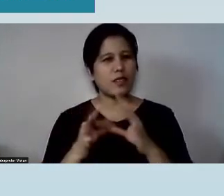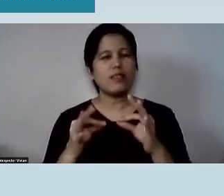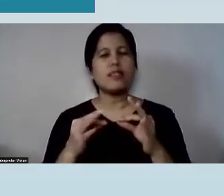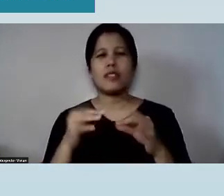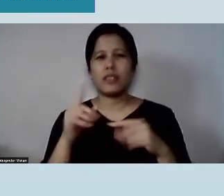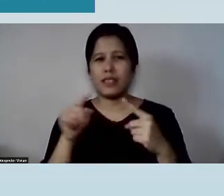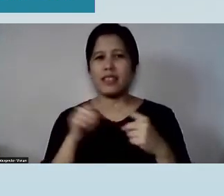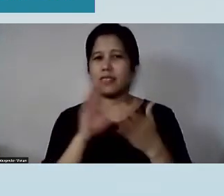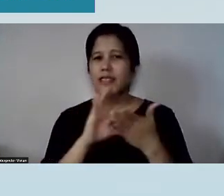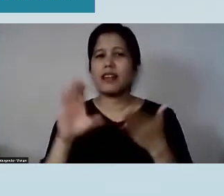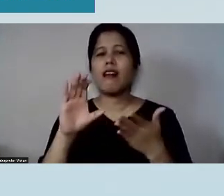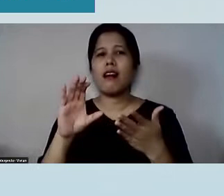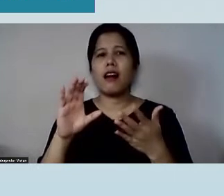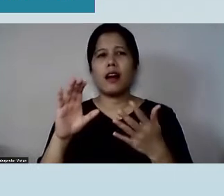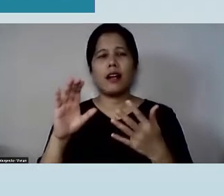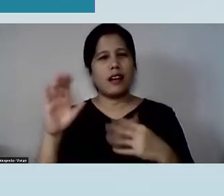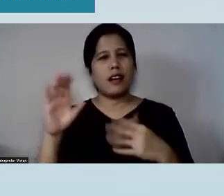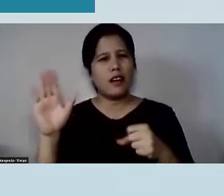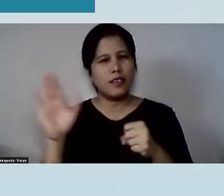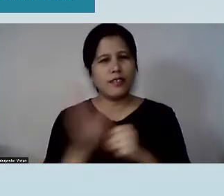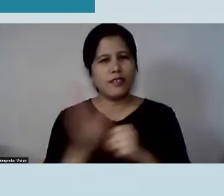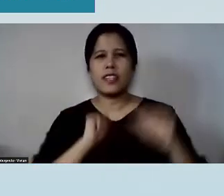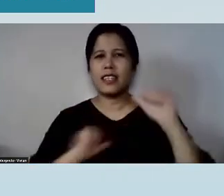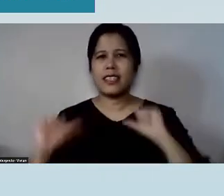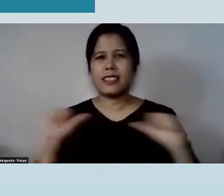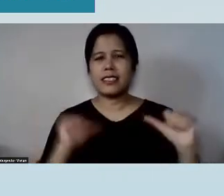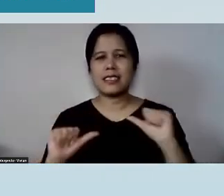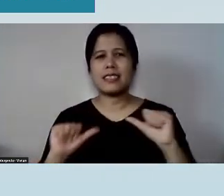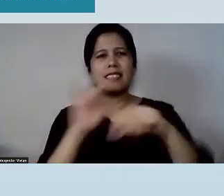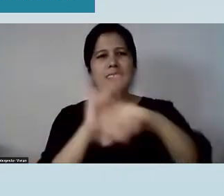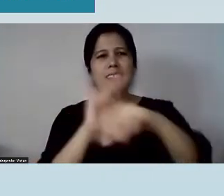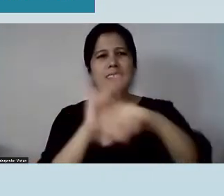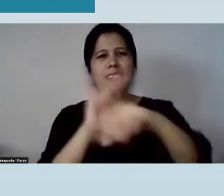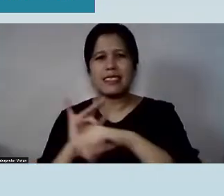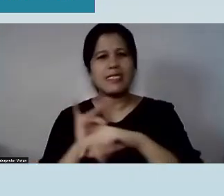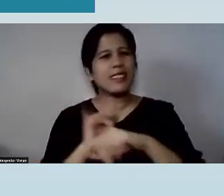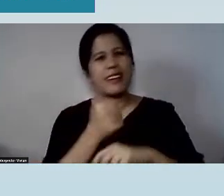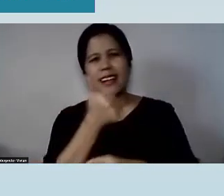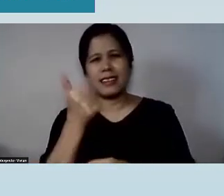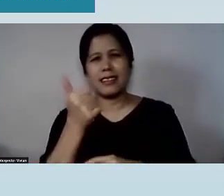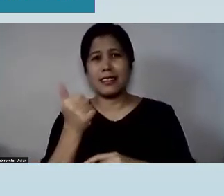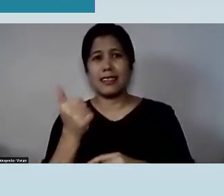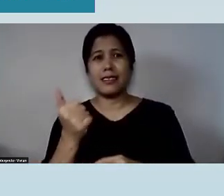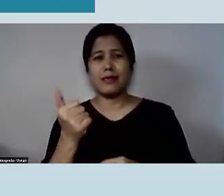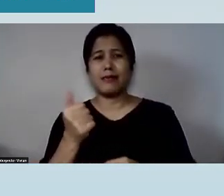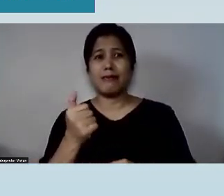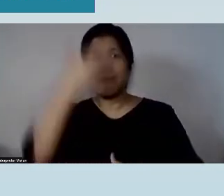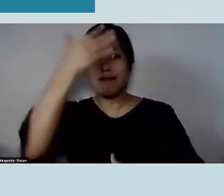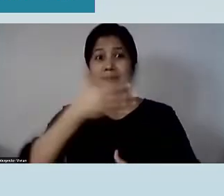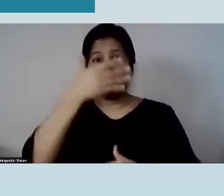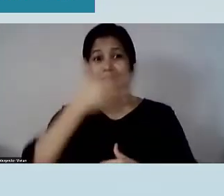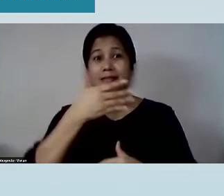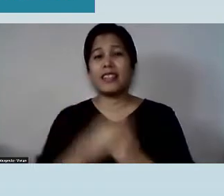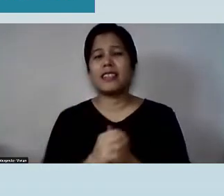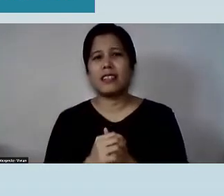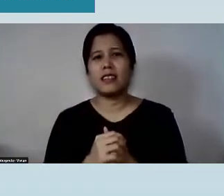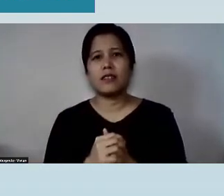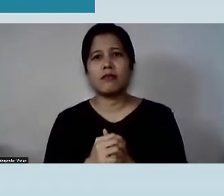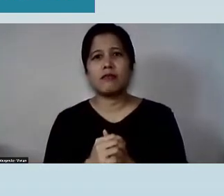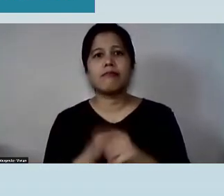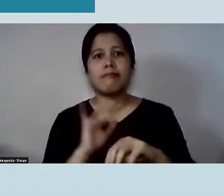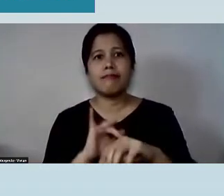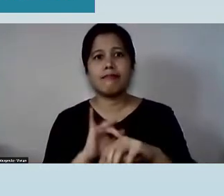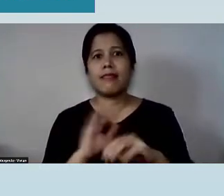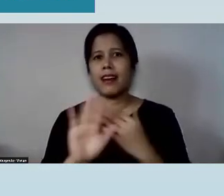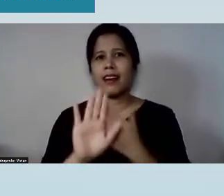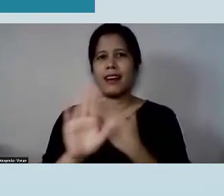is hyperactive, impulsive, interrupting, touching others, di ba? Parang they're in your face. How many times have you been said, parang tinutulak ka away